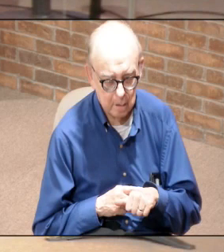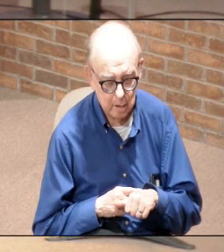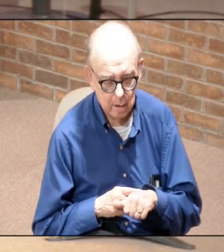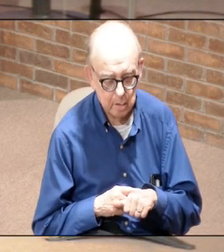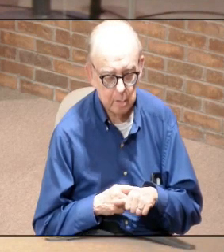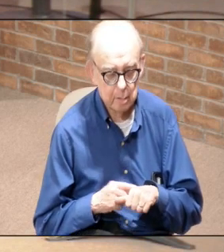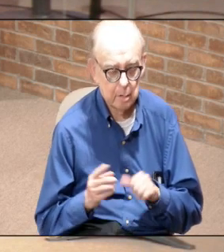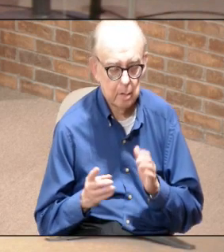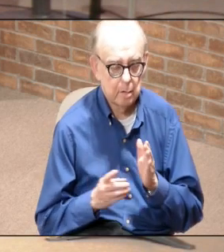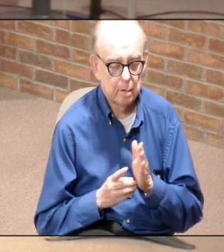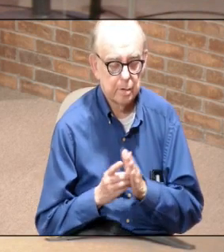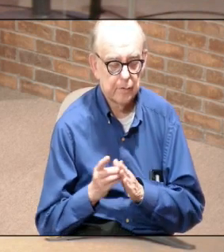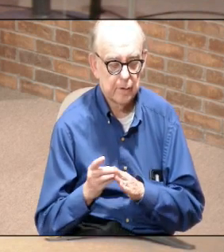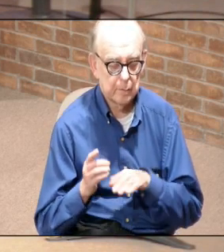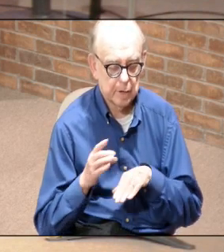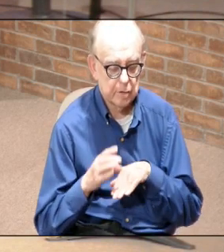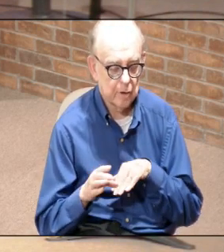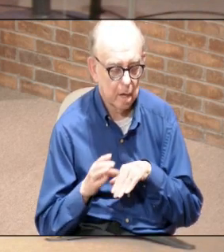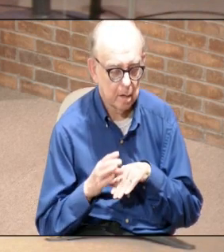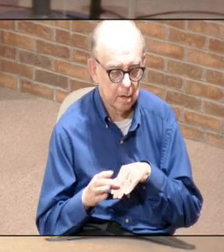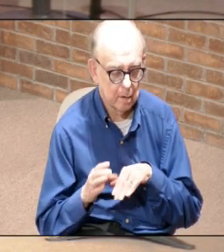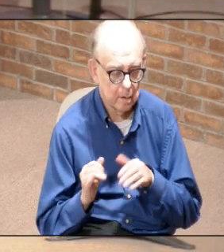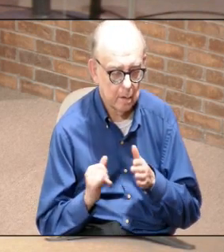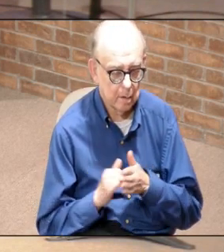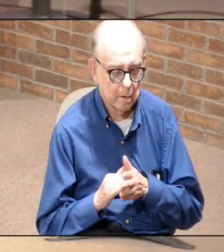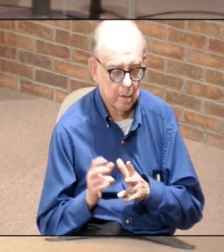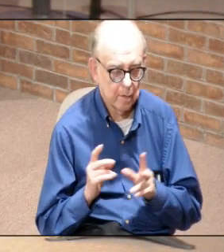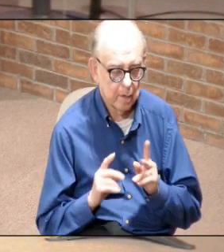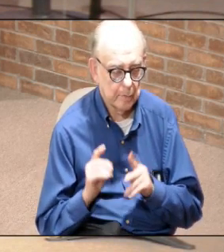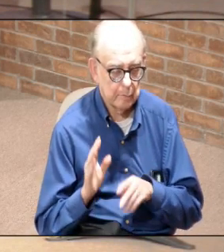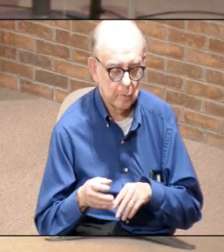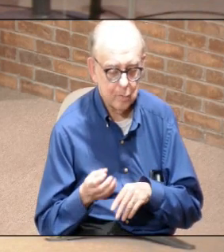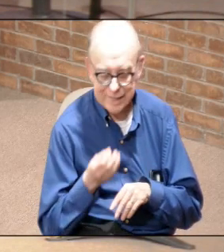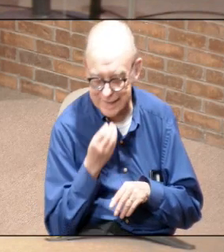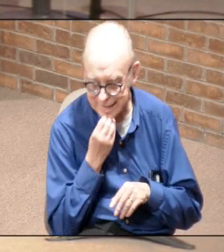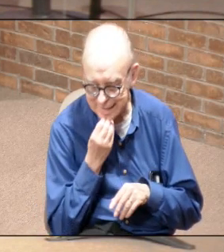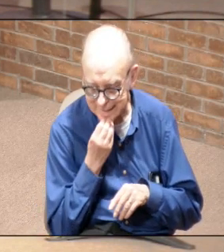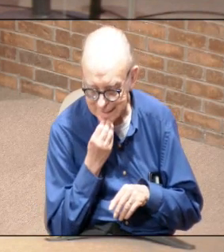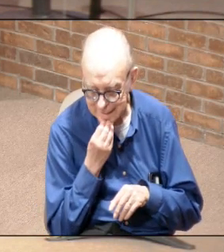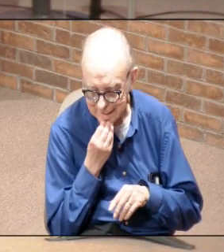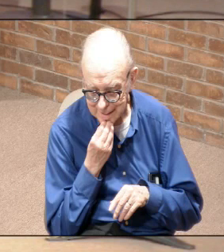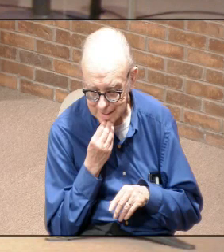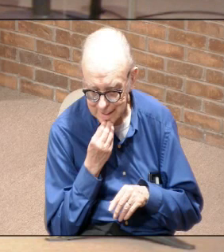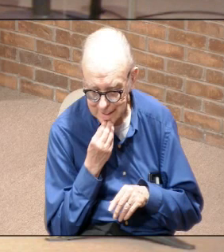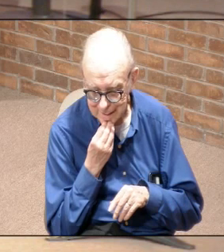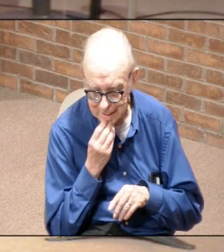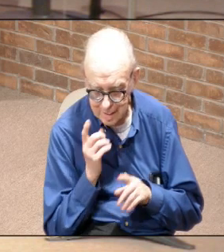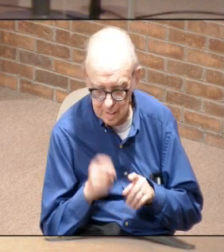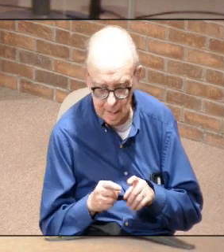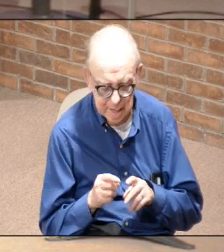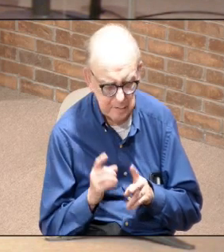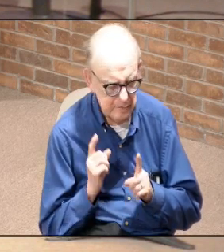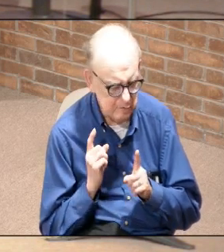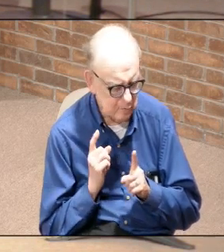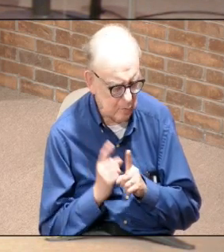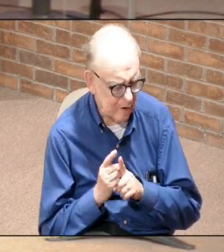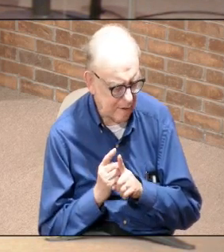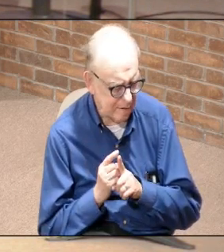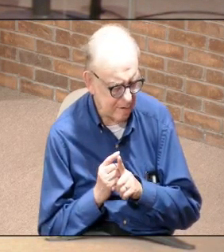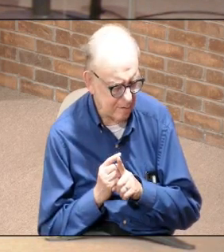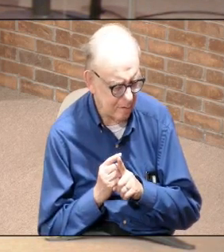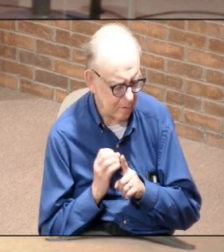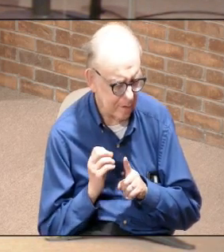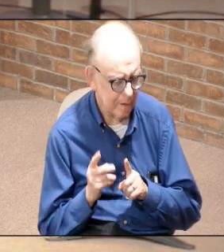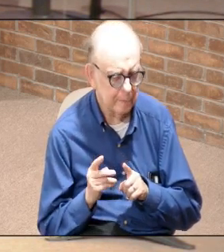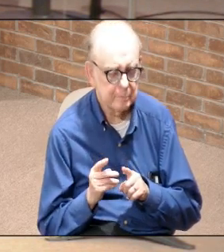in developing chocolate that people would eat. It had to be just right,